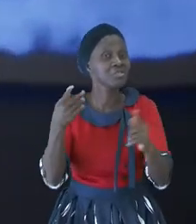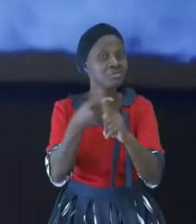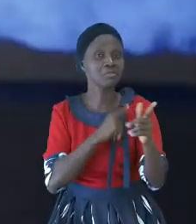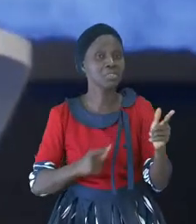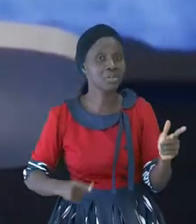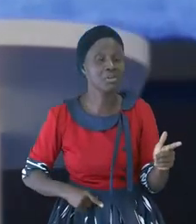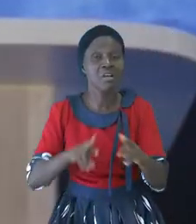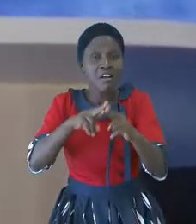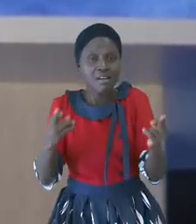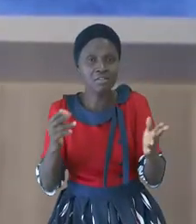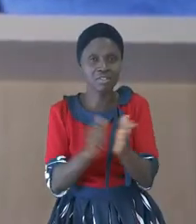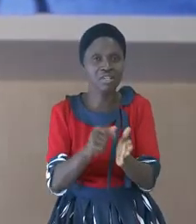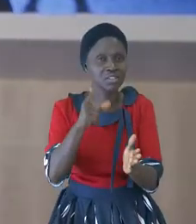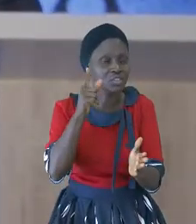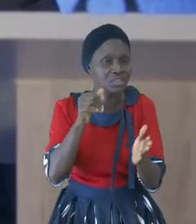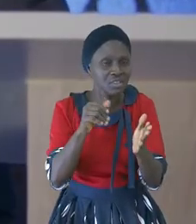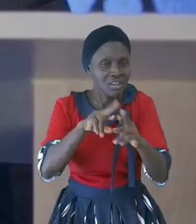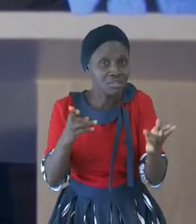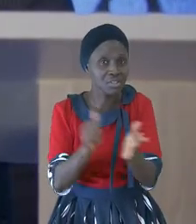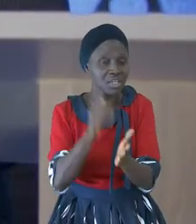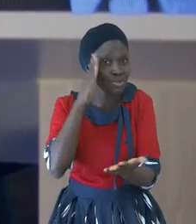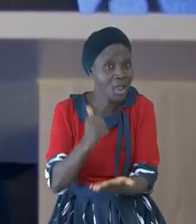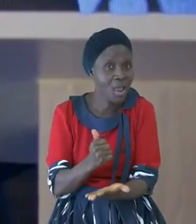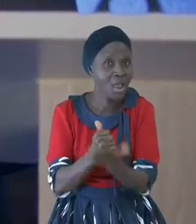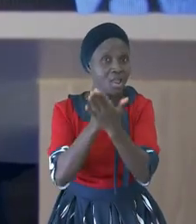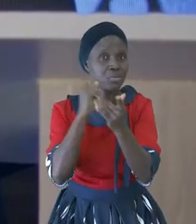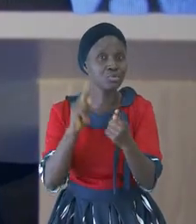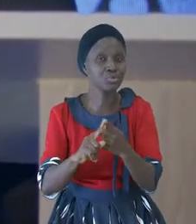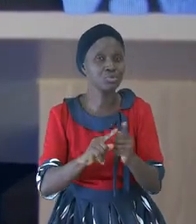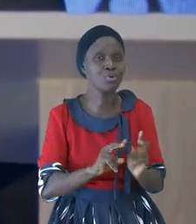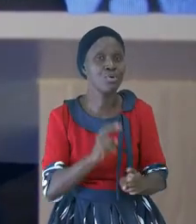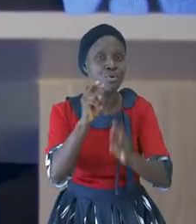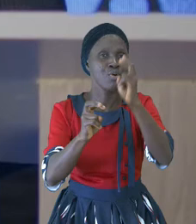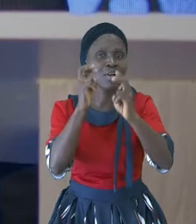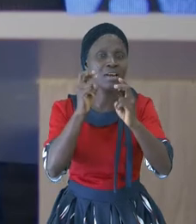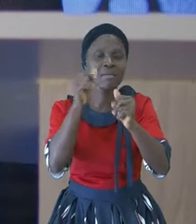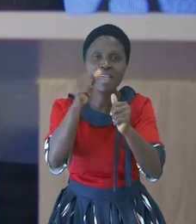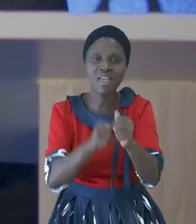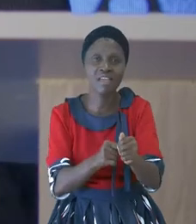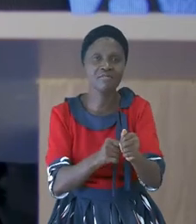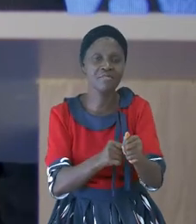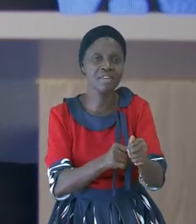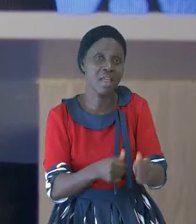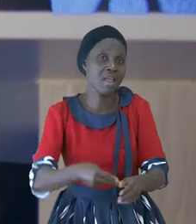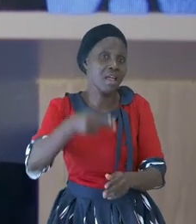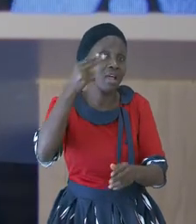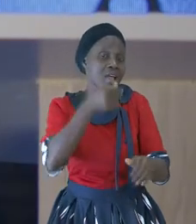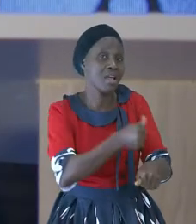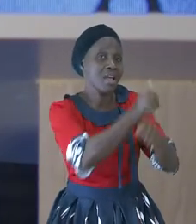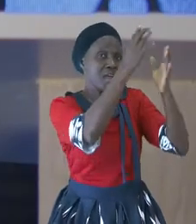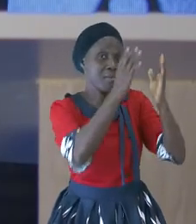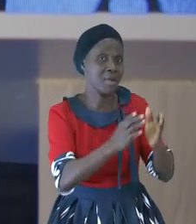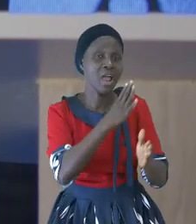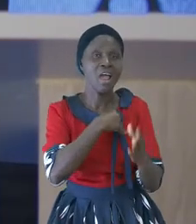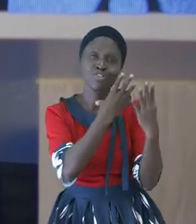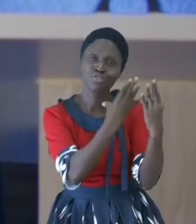Revelation that will put you over. Revelation that will make you climb every mountain and solve every problem and